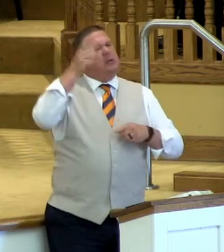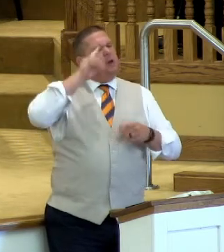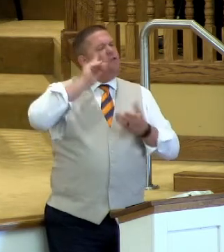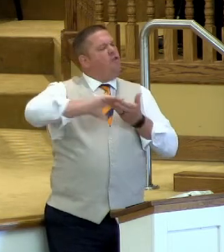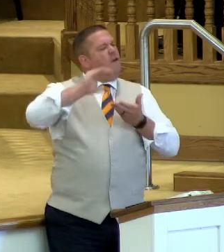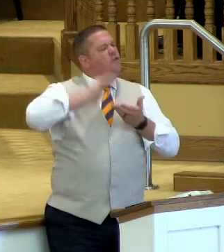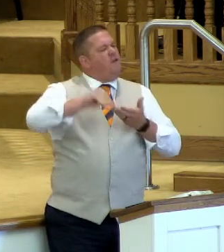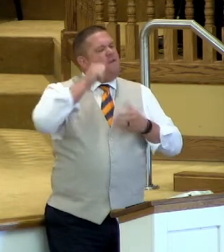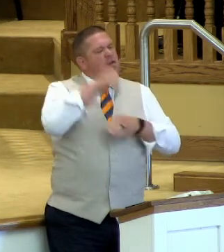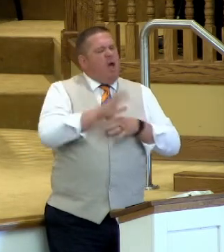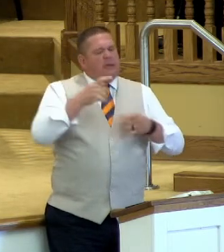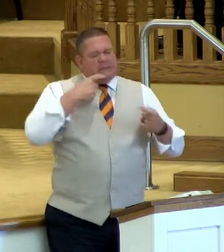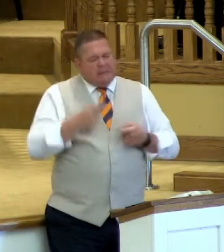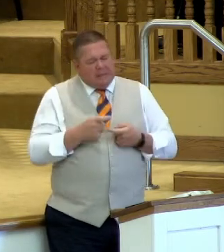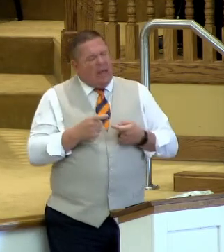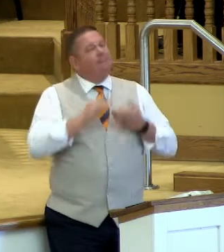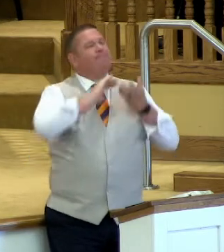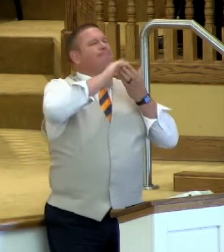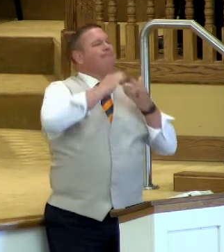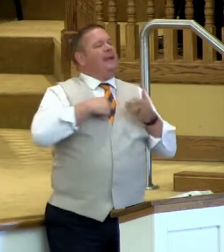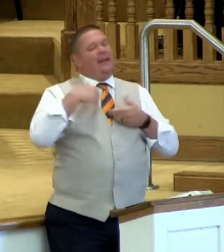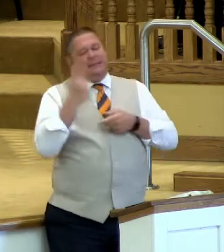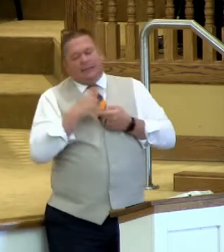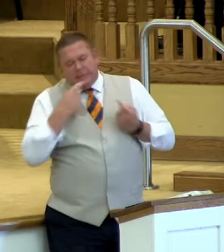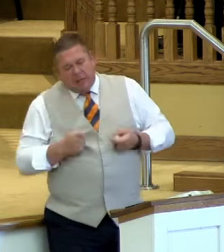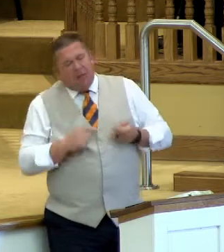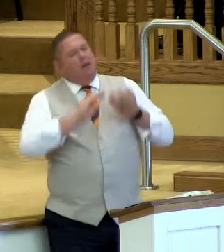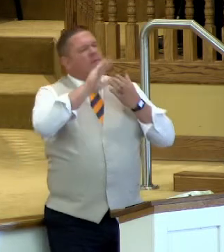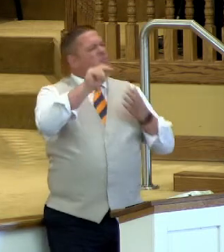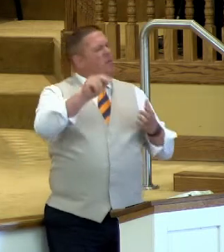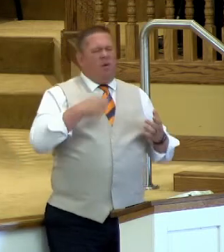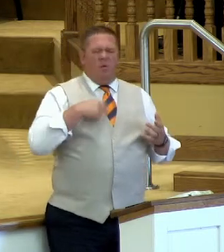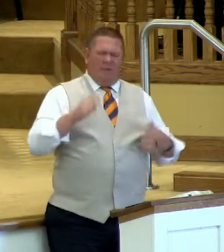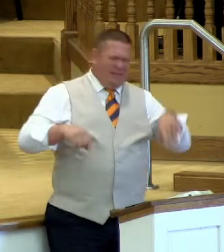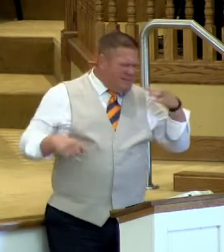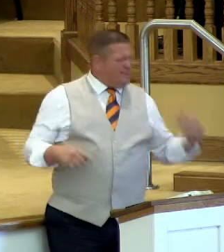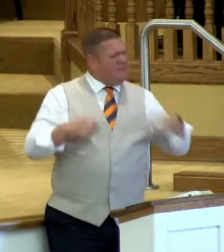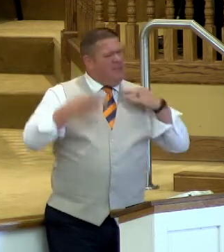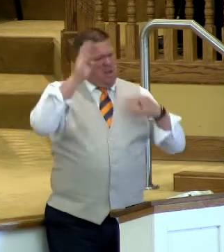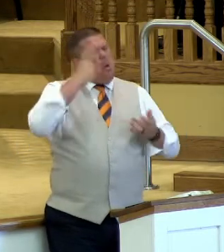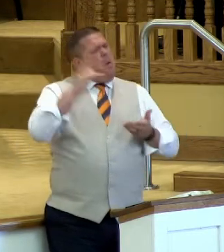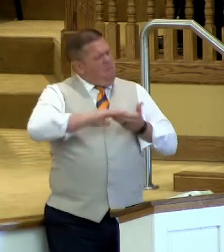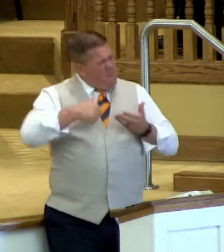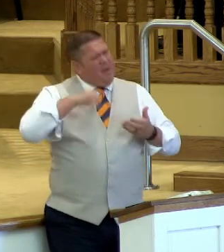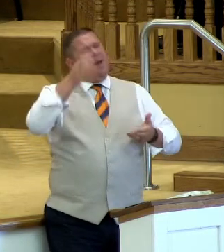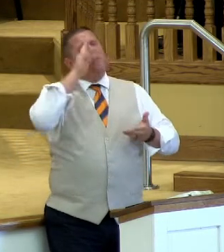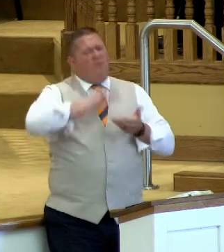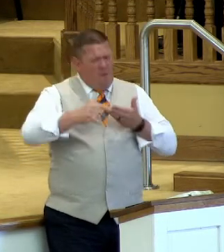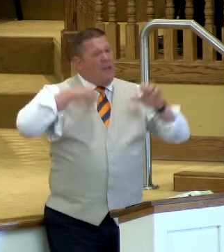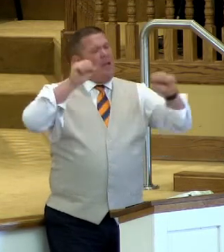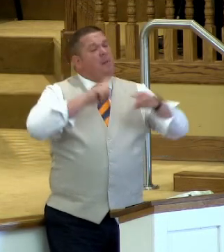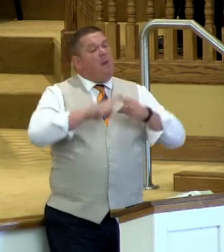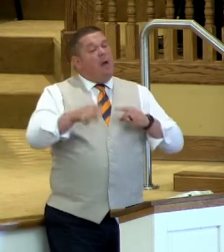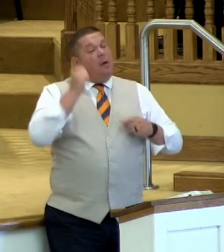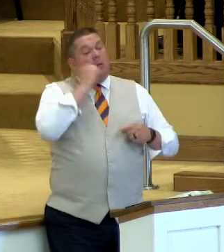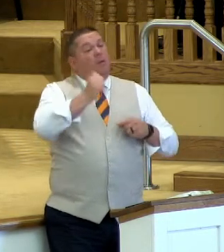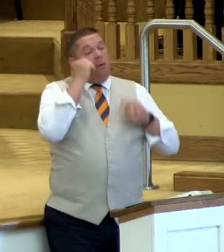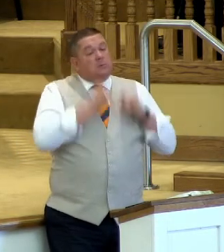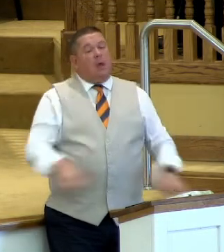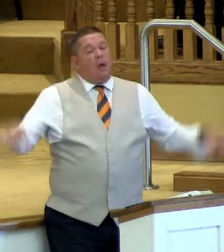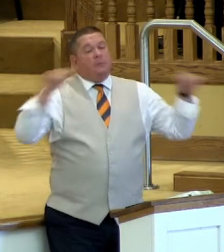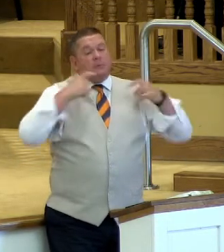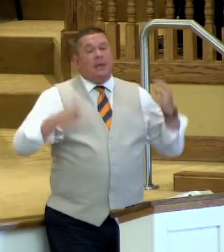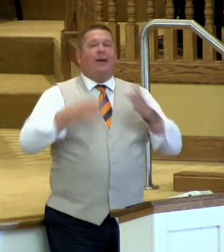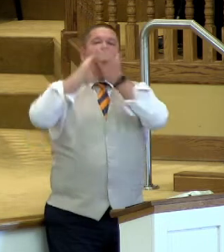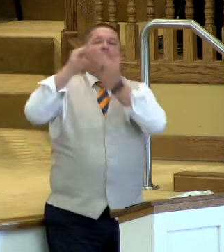God for forgiveness each night, and because God is faithful and just to forgive us our sins, we don't need to get right because God will always be there to forgive us. But that is not right.